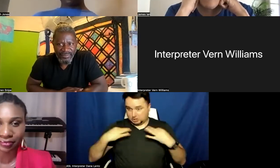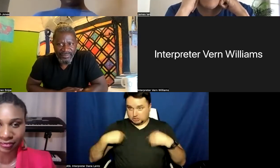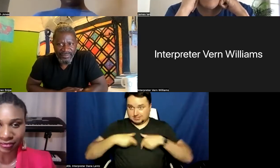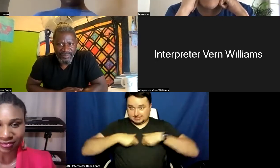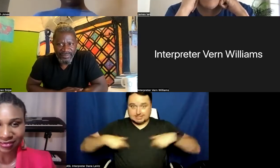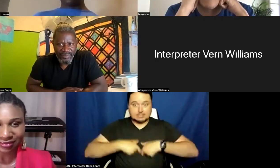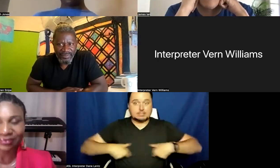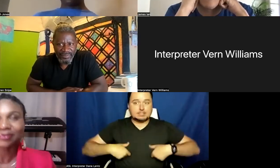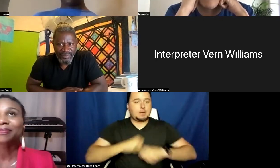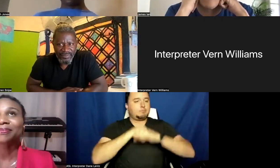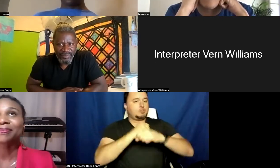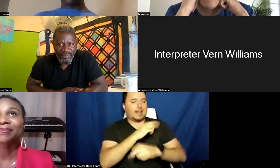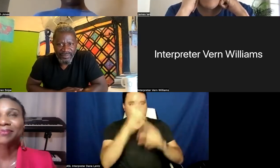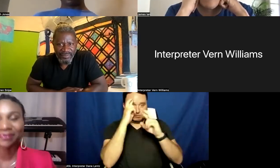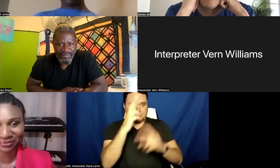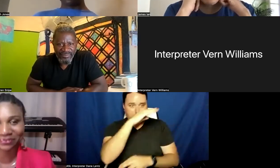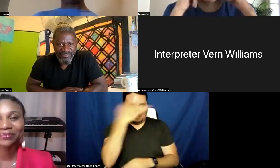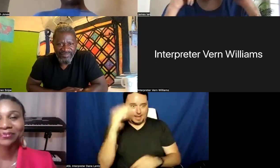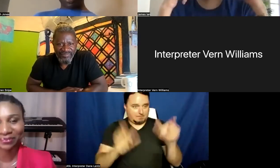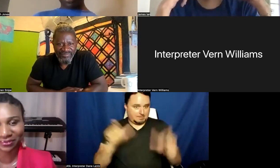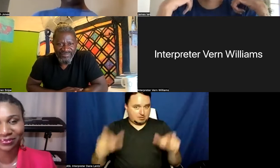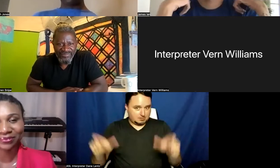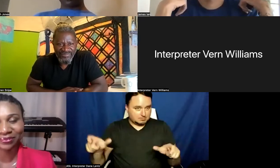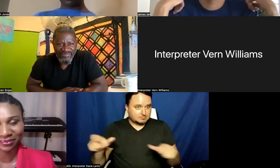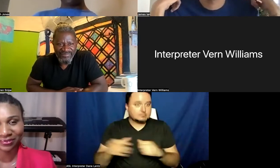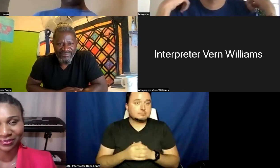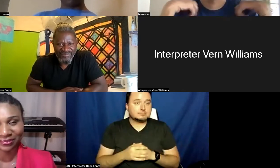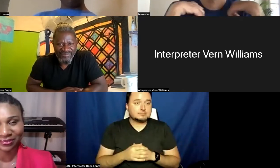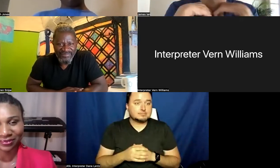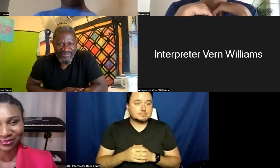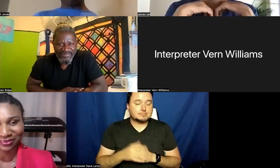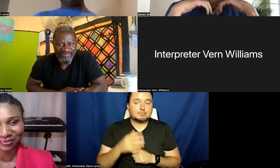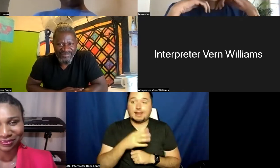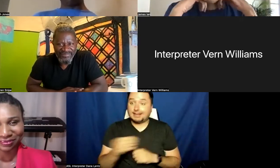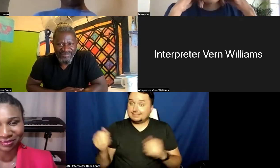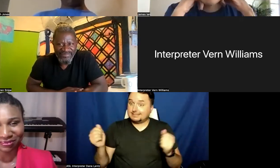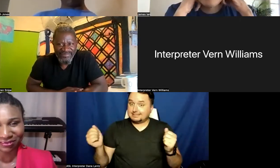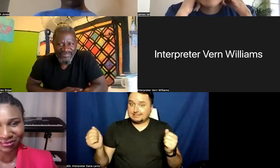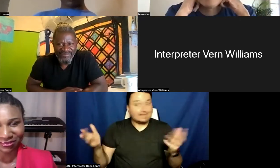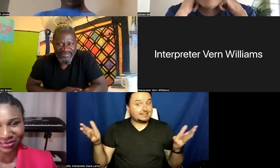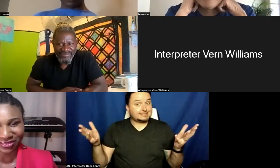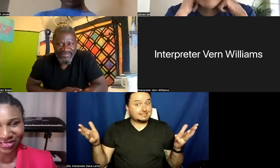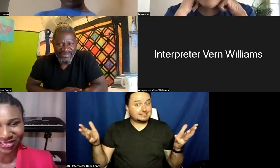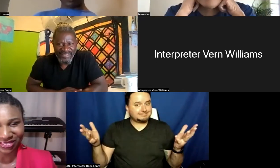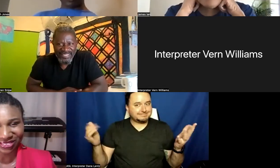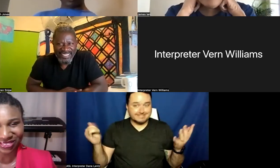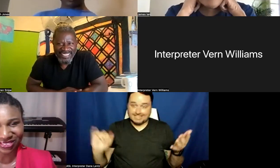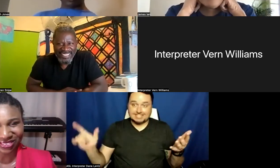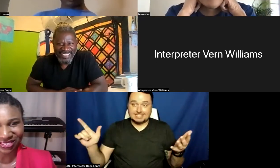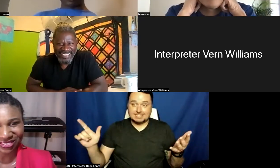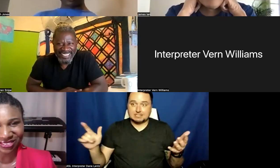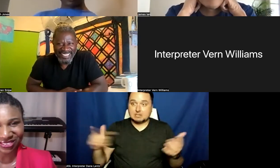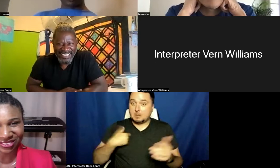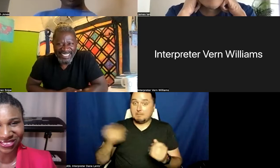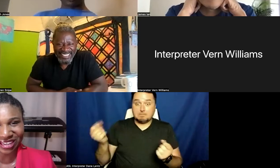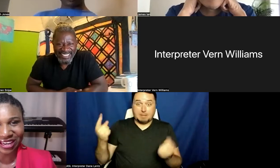says "Protect and Respect Black People." And yes. That is it. Can we